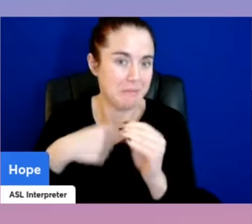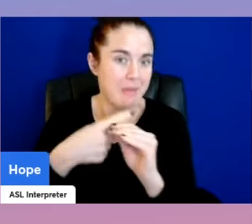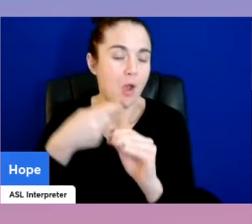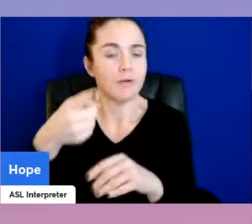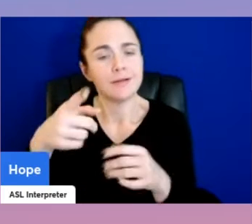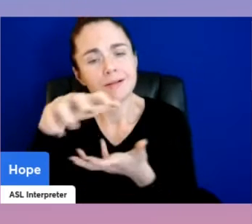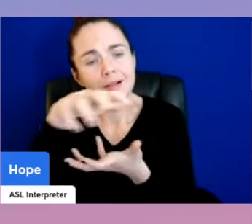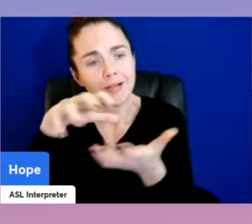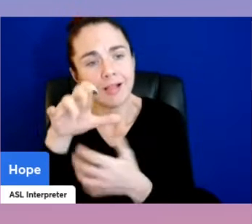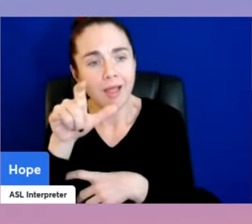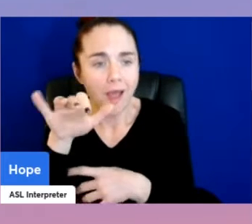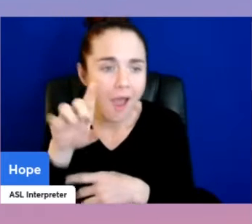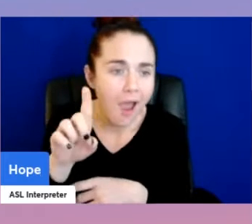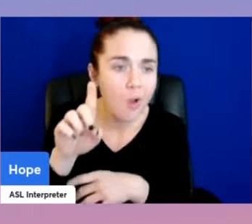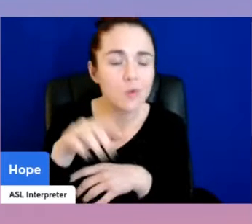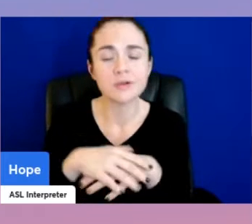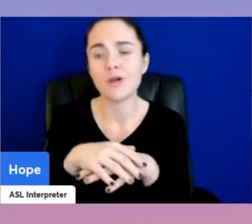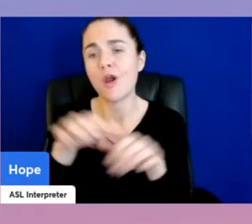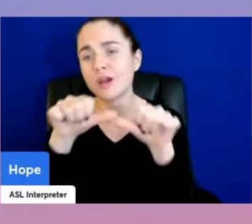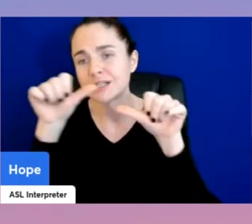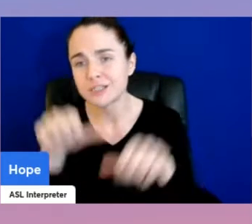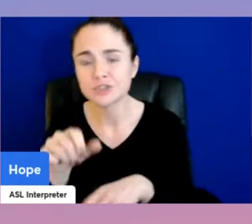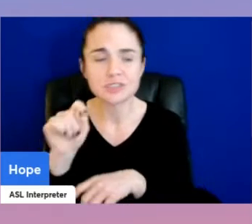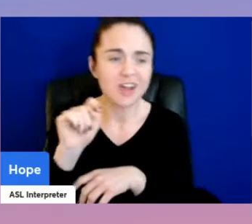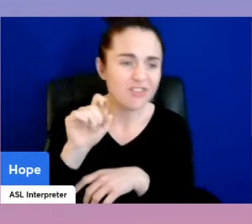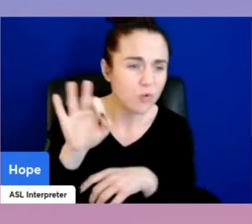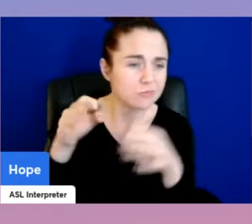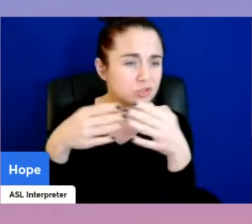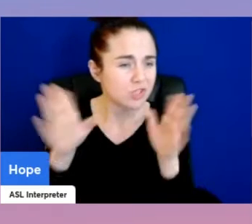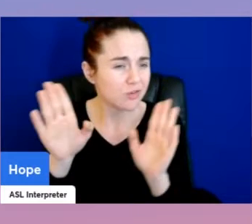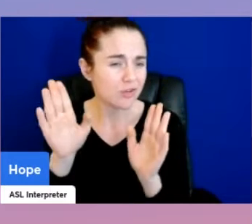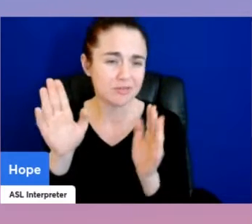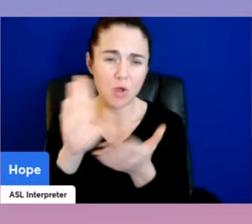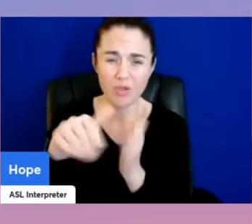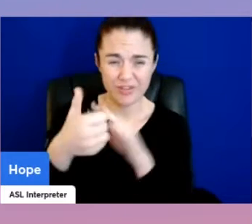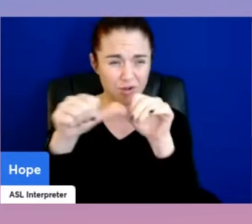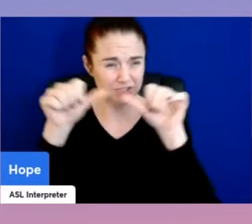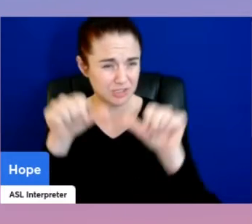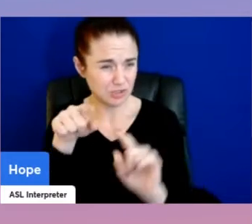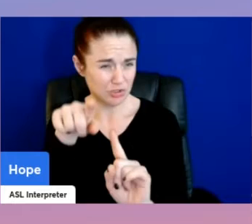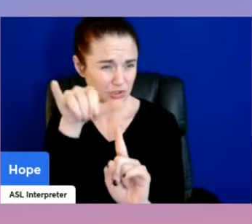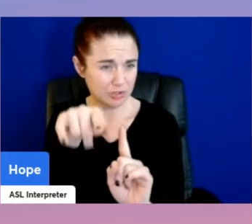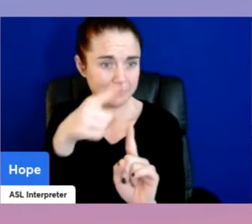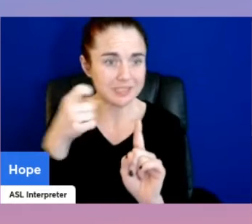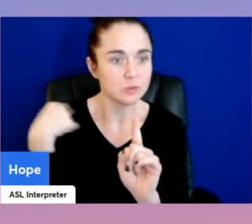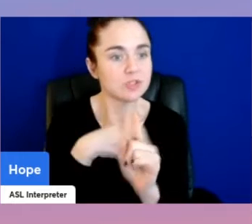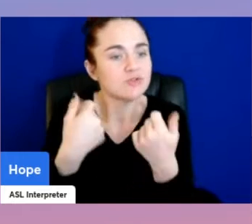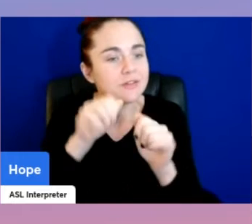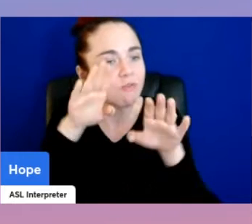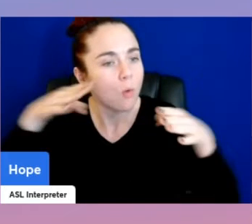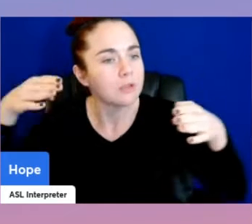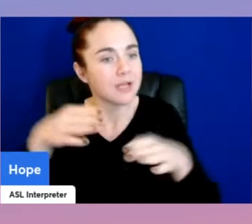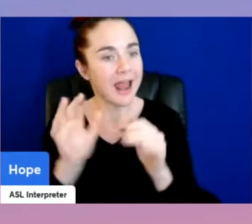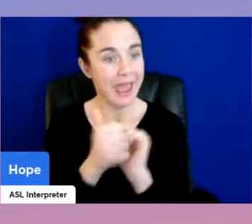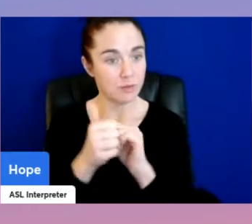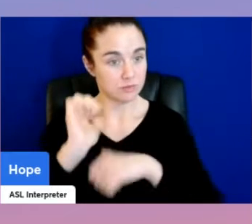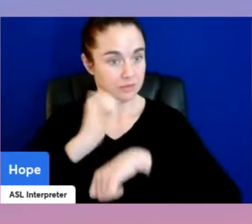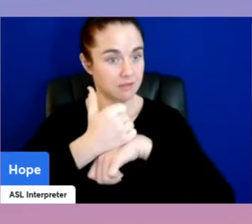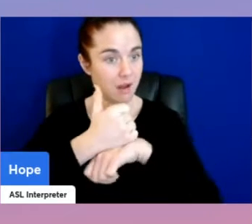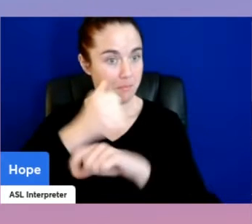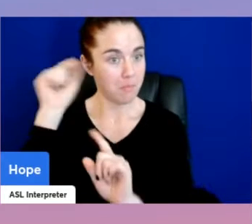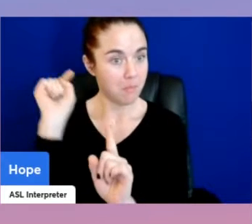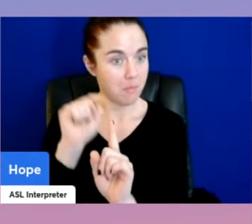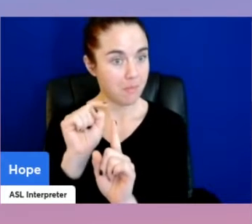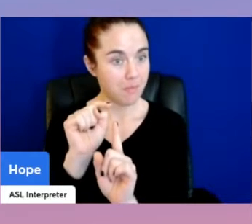architecture and about Kubernetes and Terraform in general, because we are going to be focusing on how to do this, how to set this stuff